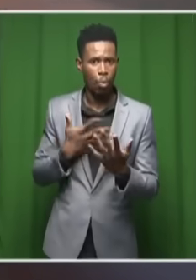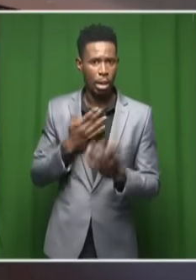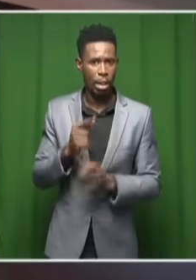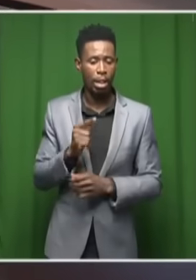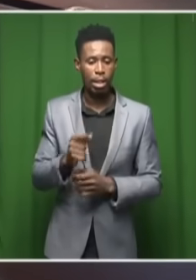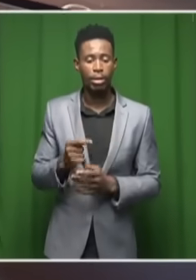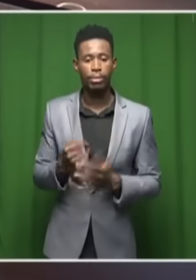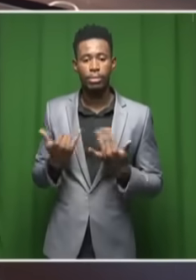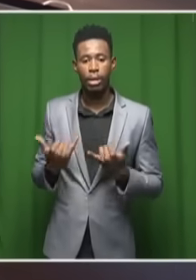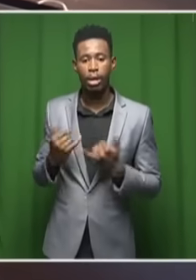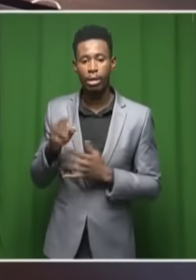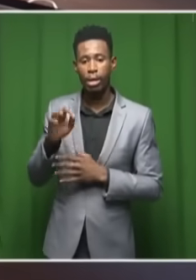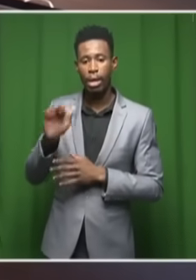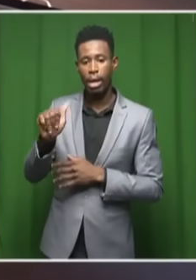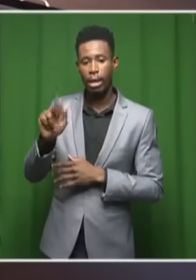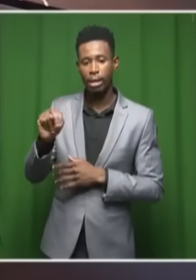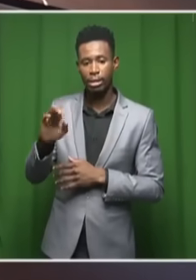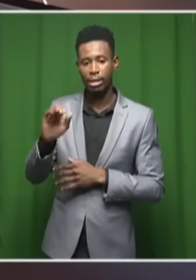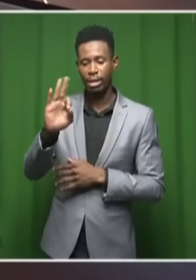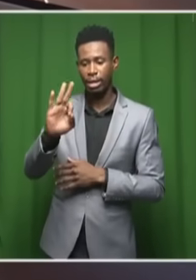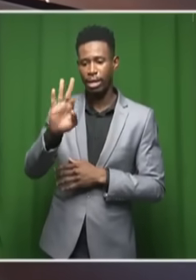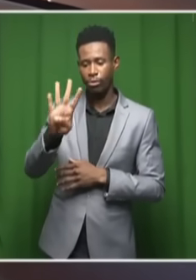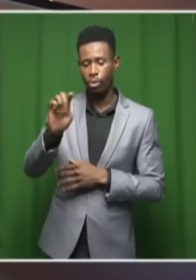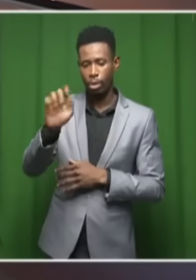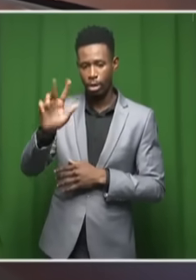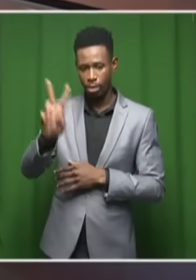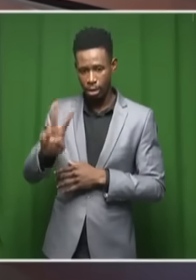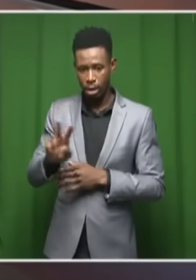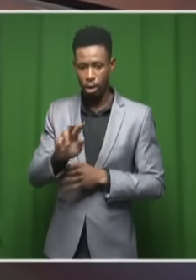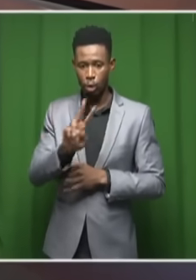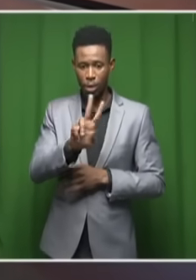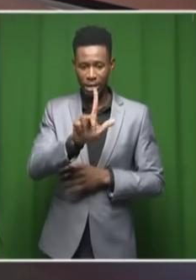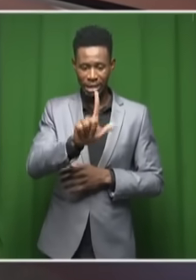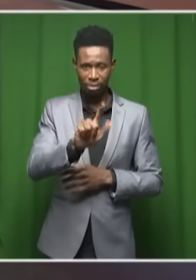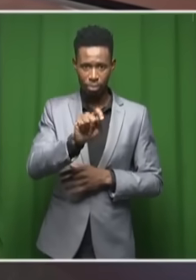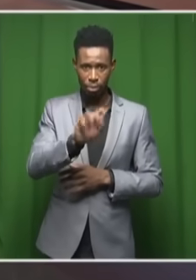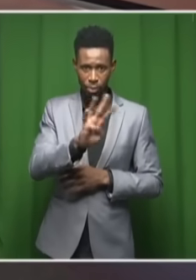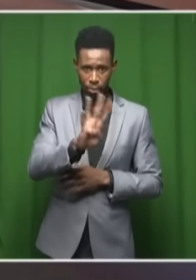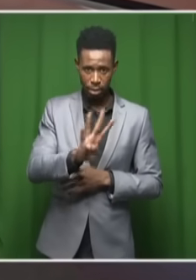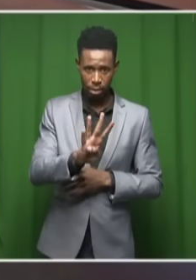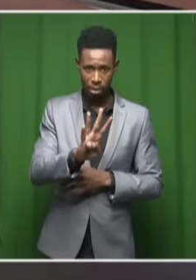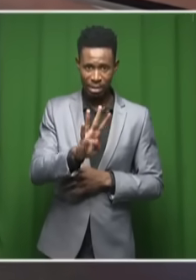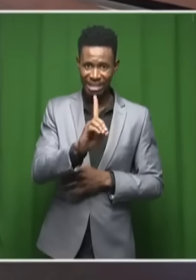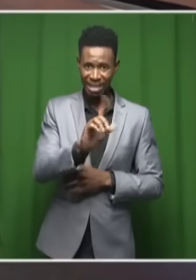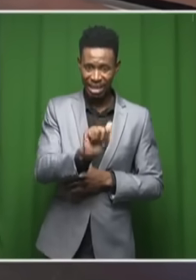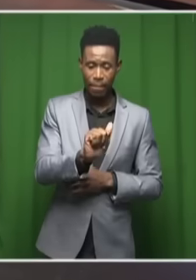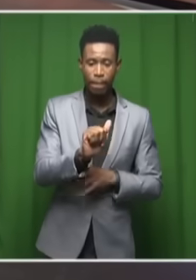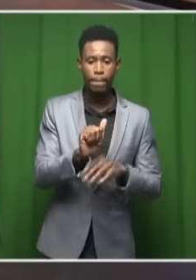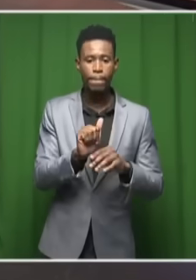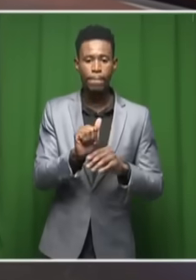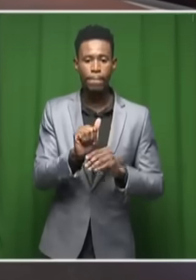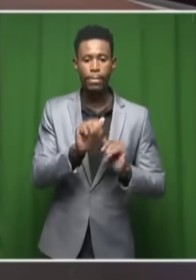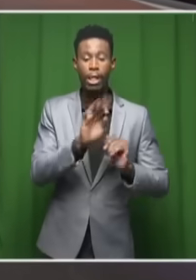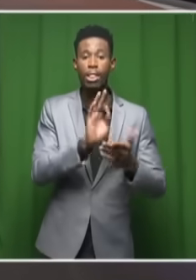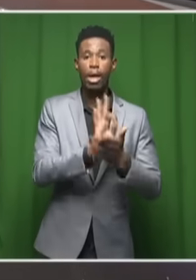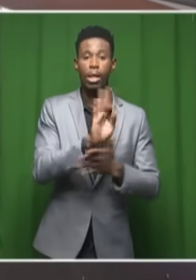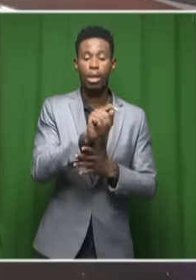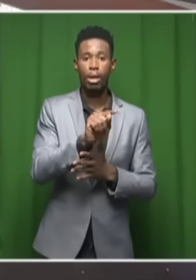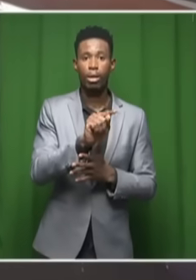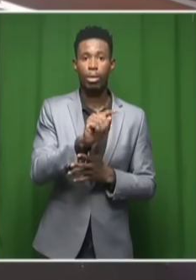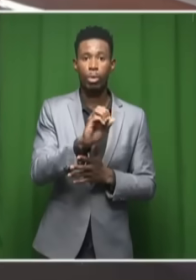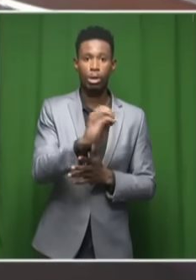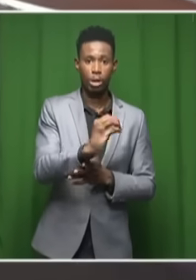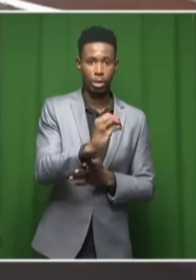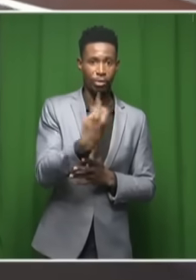SAWA. ANC 34.8%, 27.4% for the DA, 13% for the EFF, and MK taking